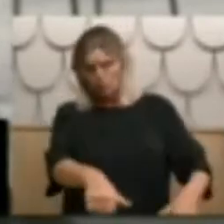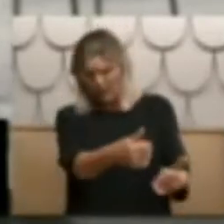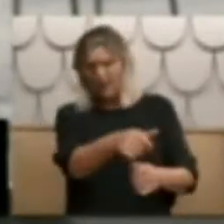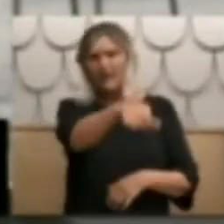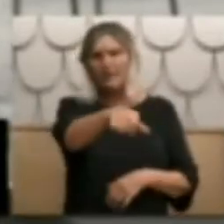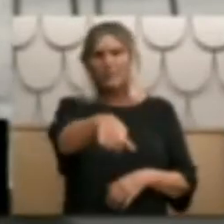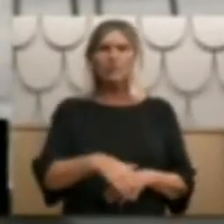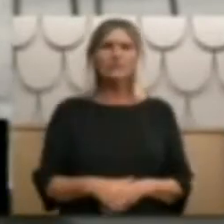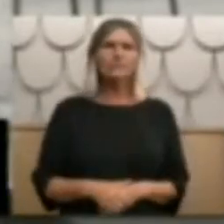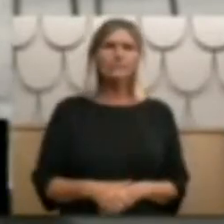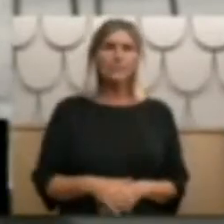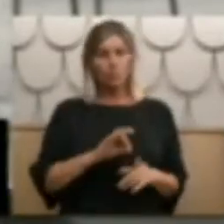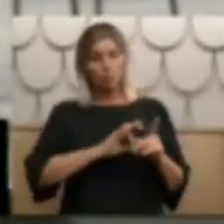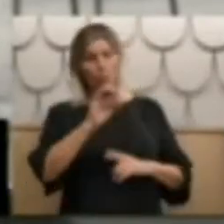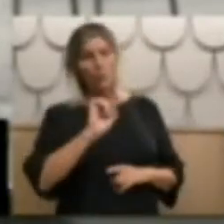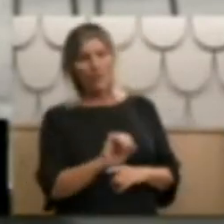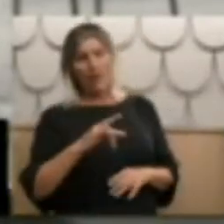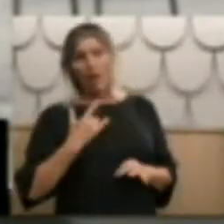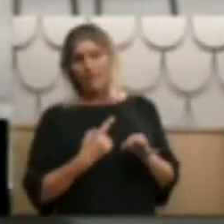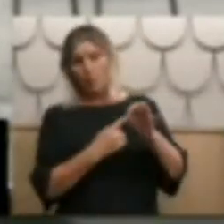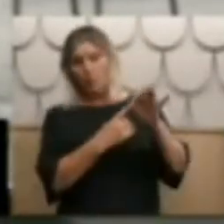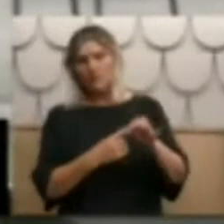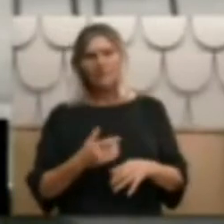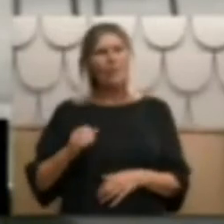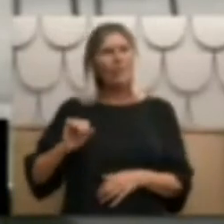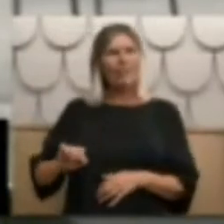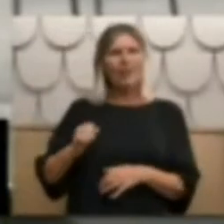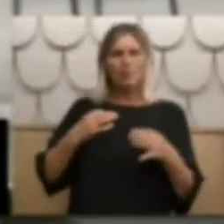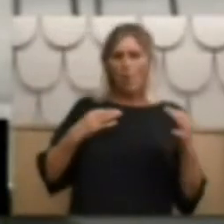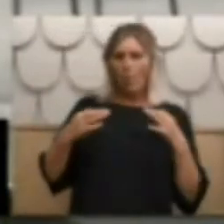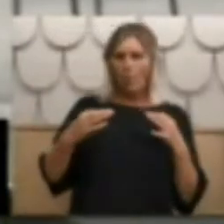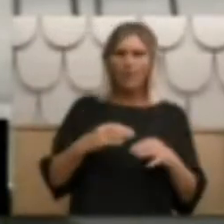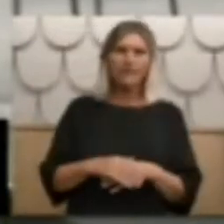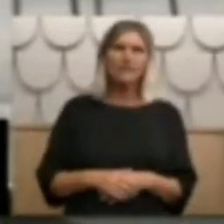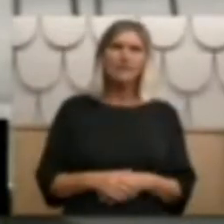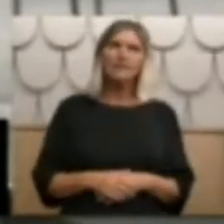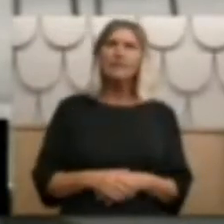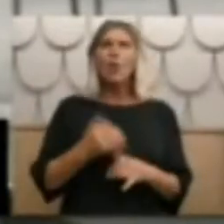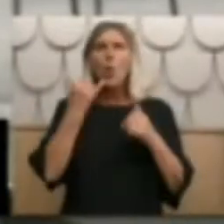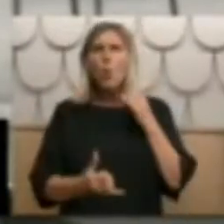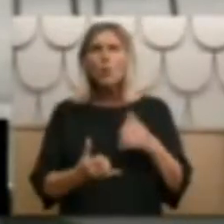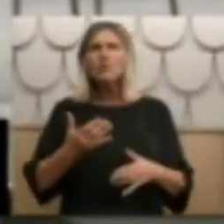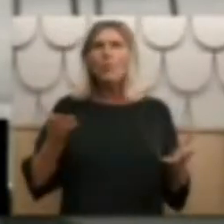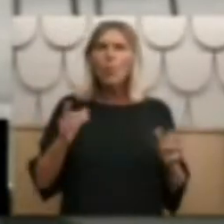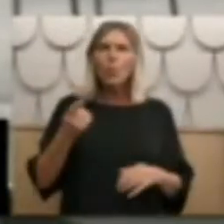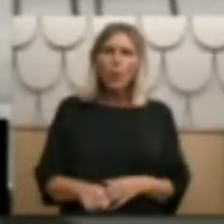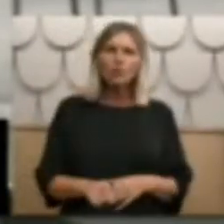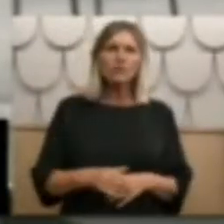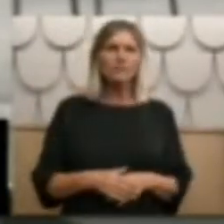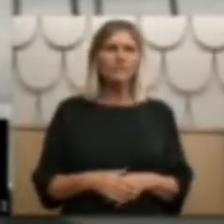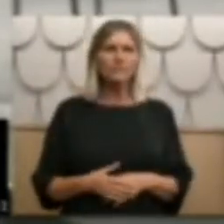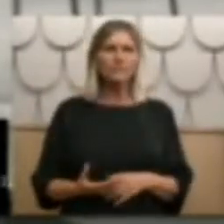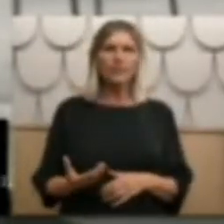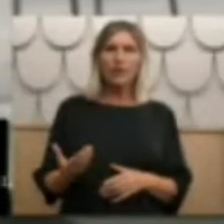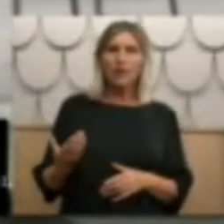individual survivor to improve their quality of life. A most vexing fact of the compensation process for survivors,